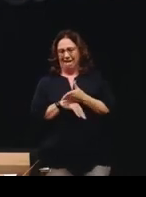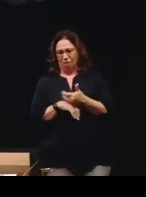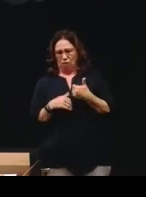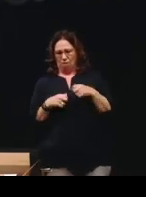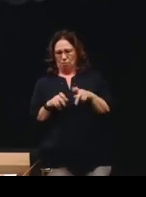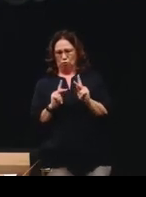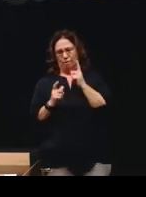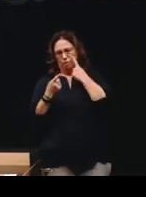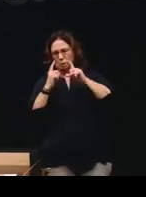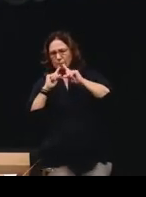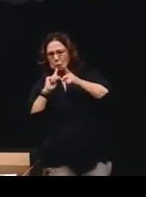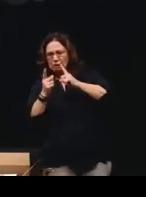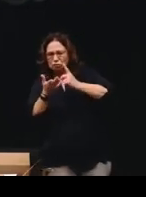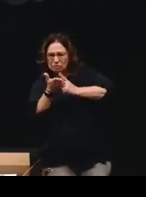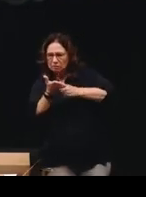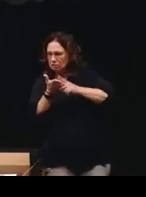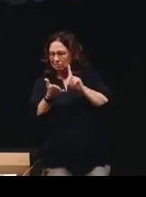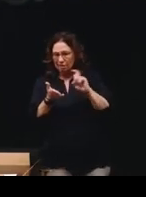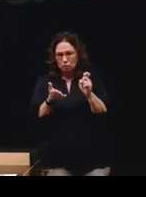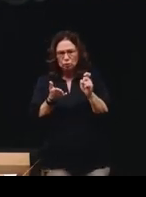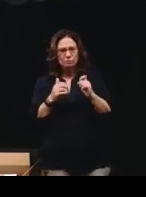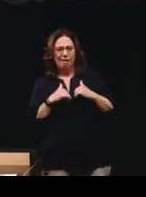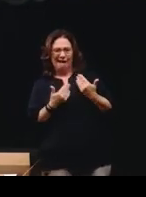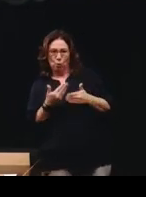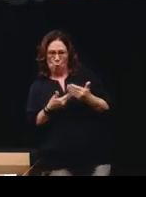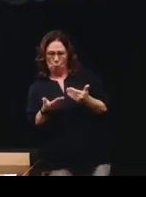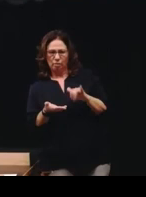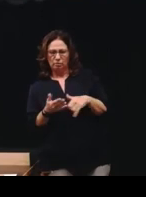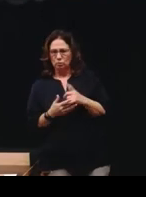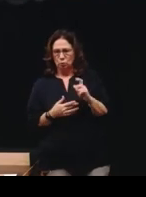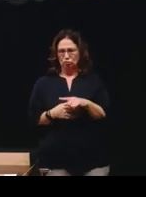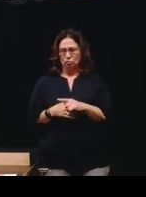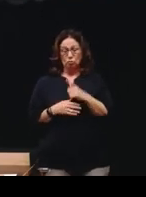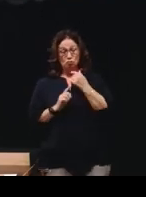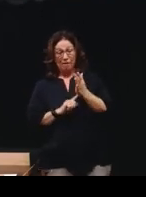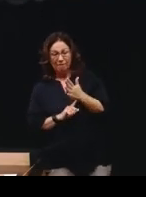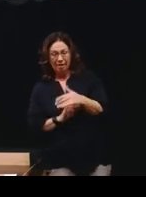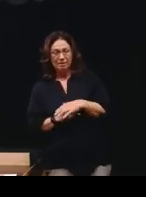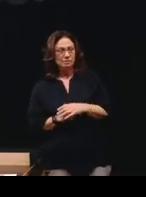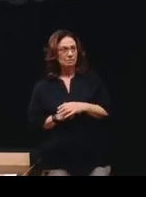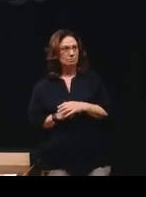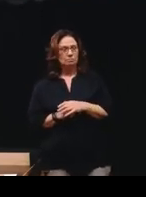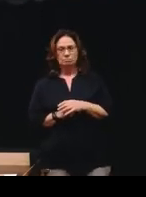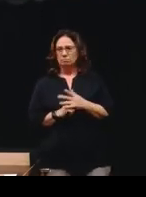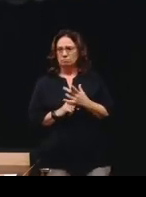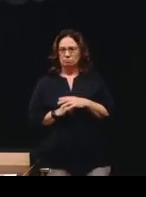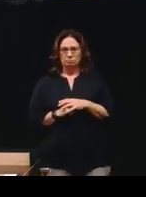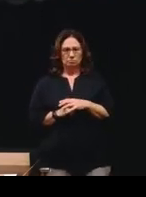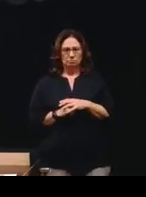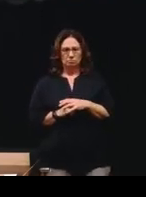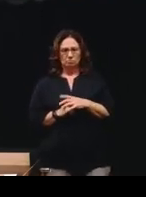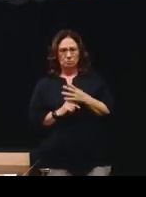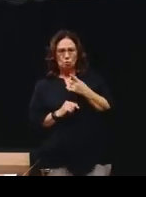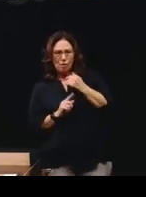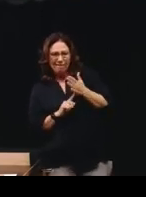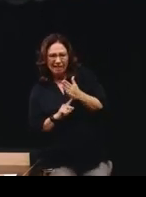opportunity to communicate the diagnosis, how did it go? Are there red flags to stop? Are there red flags to not